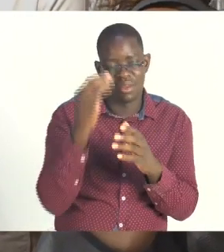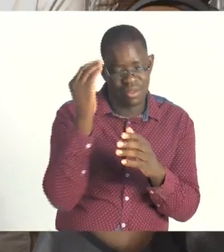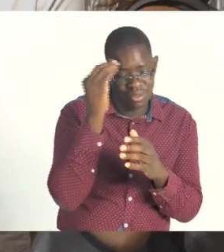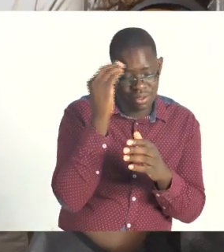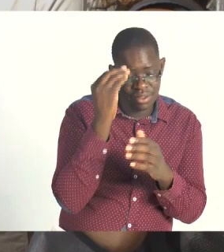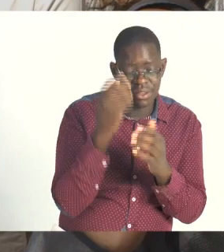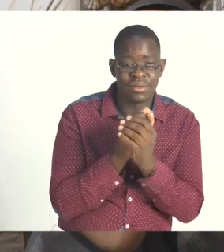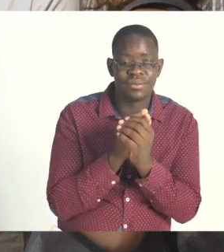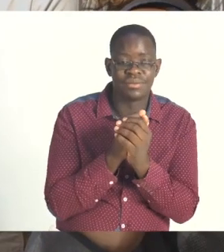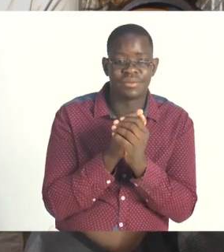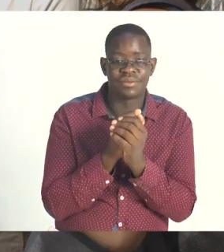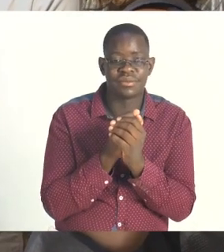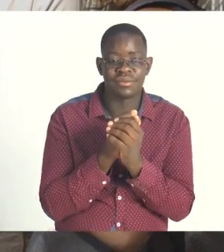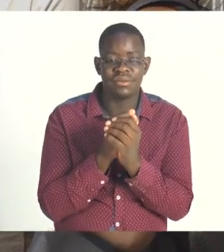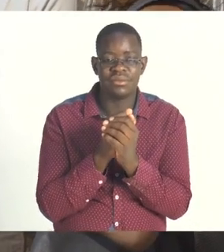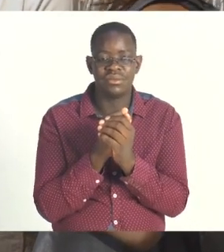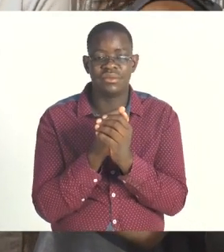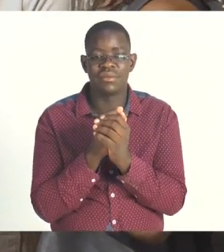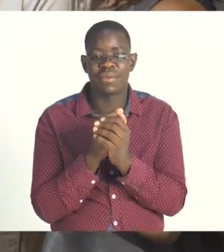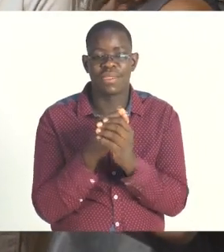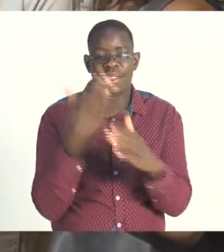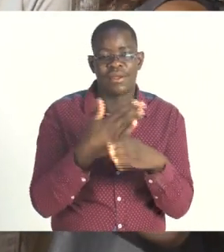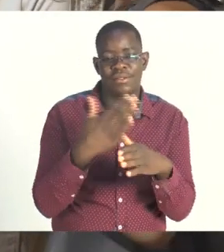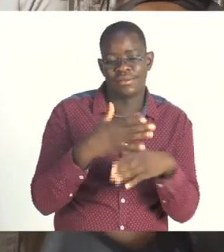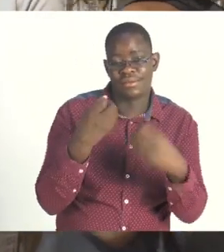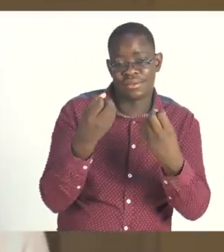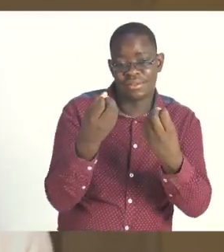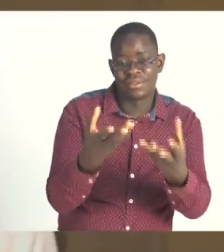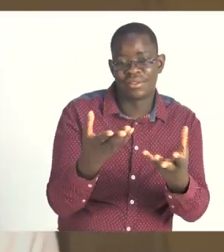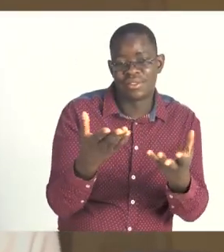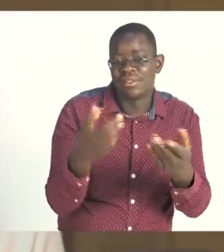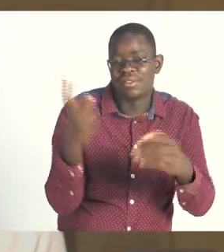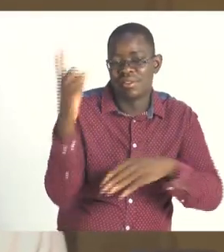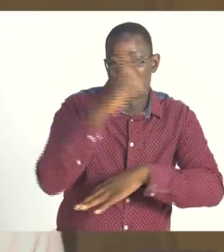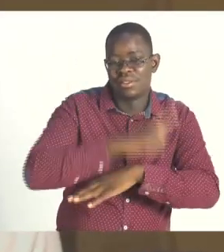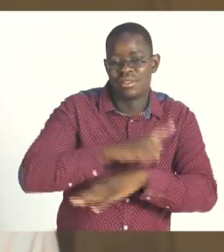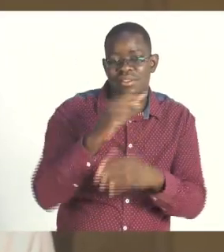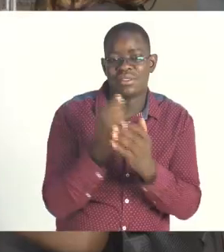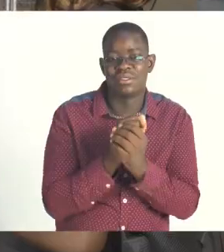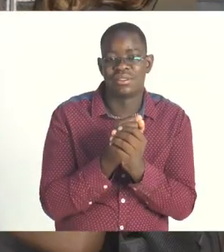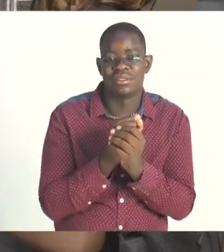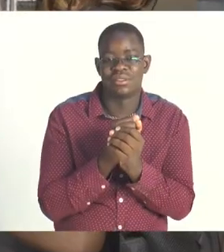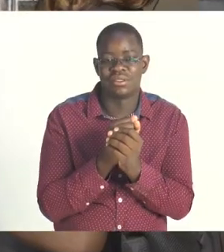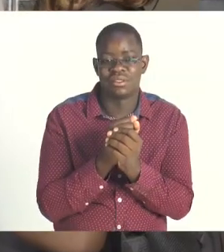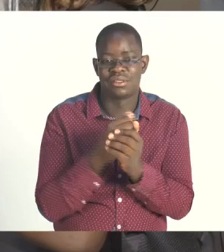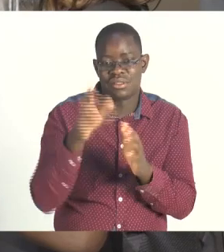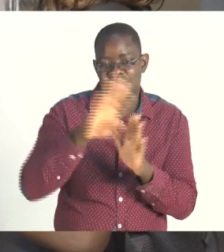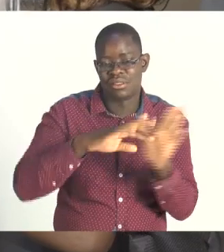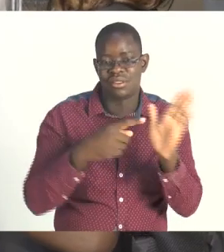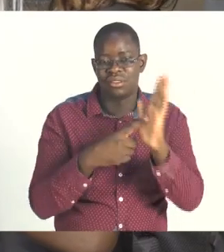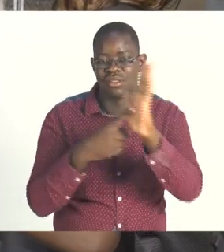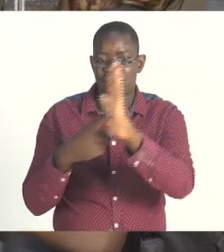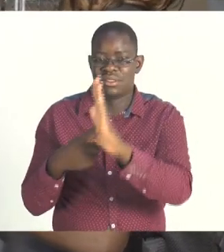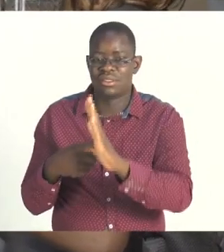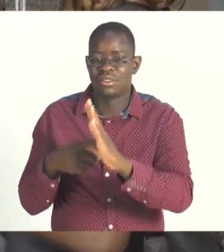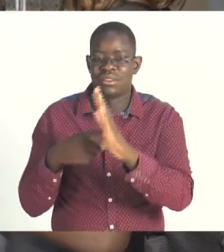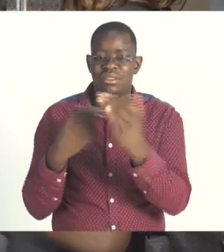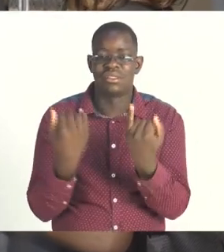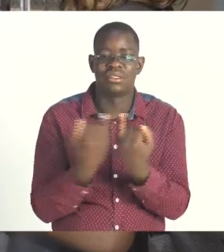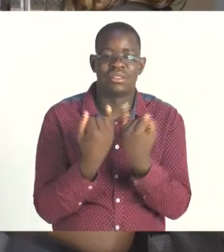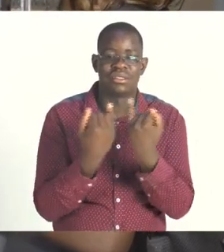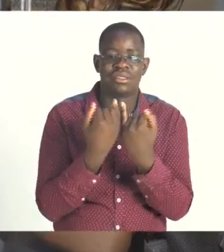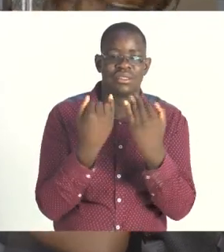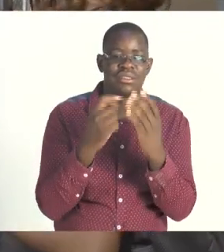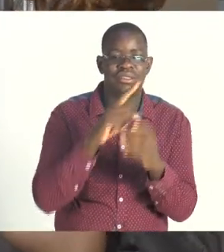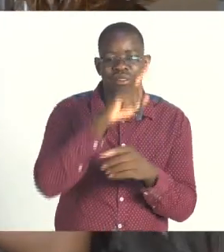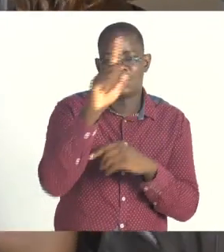man. We might have a job here for you one day. Let's have a seat, shall we? I'm sure the young man has a lot more questions